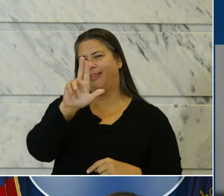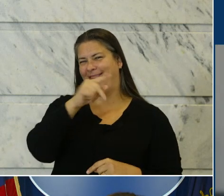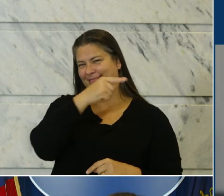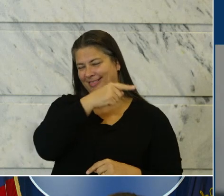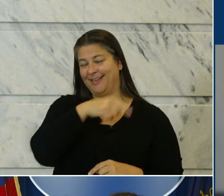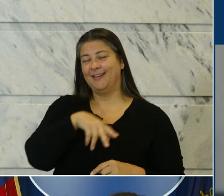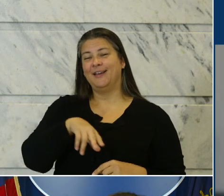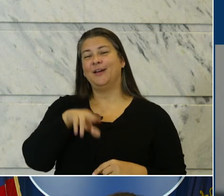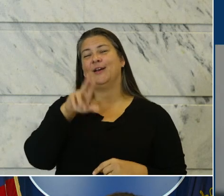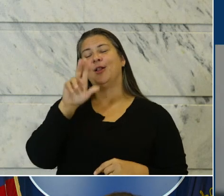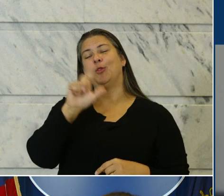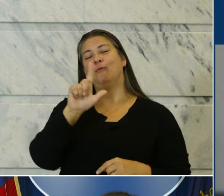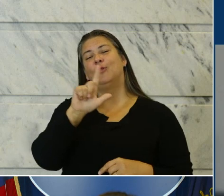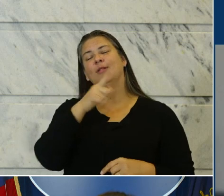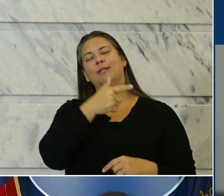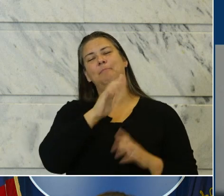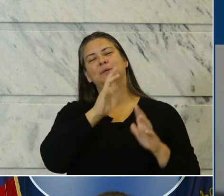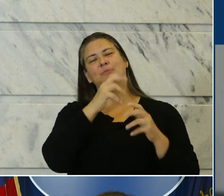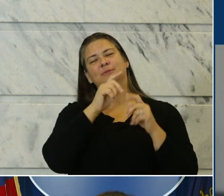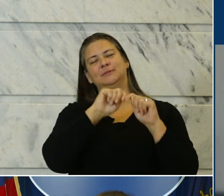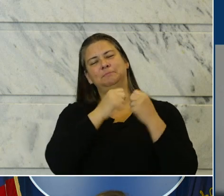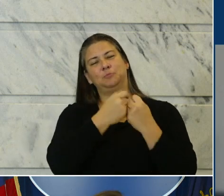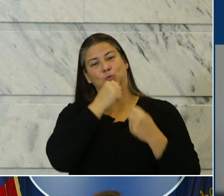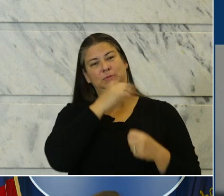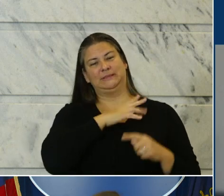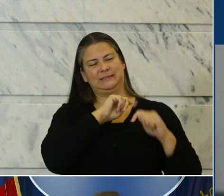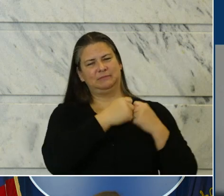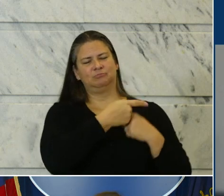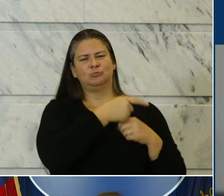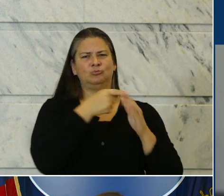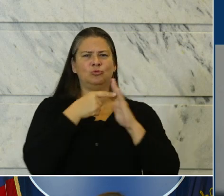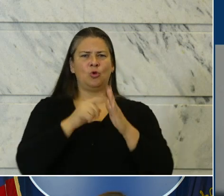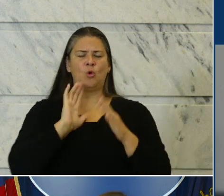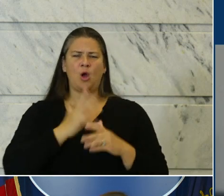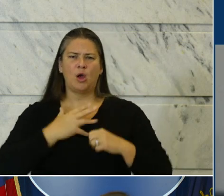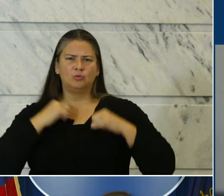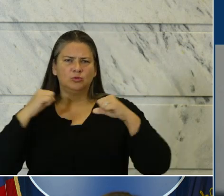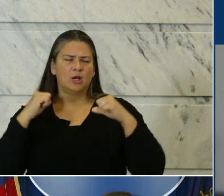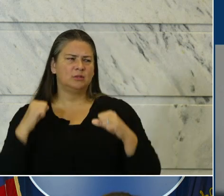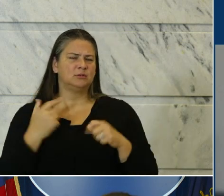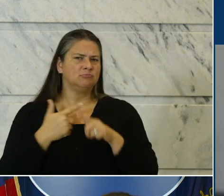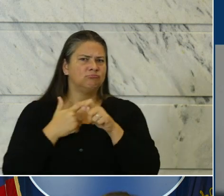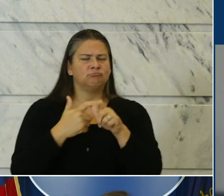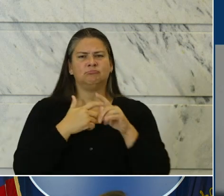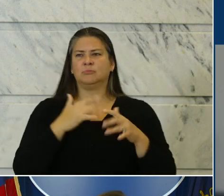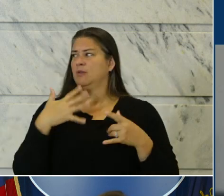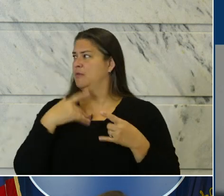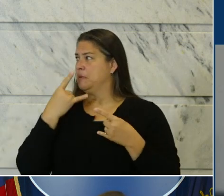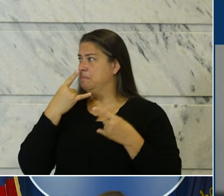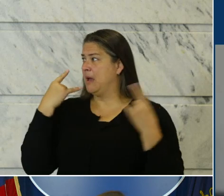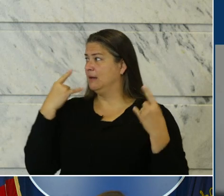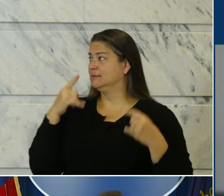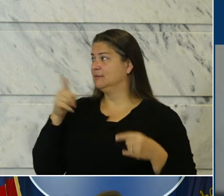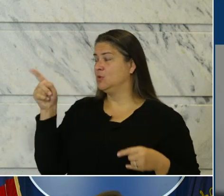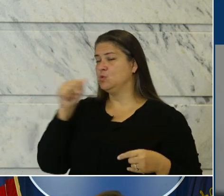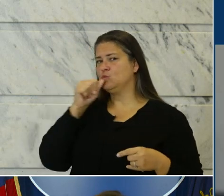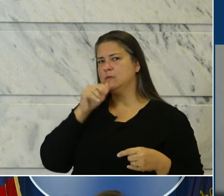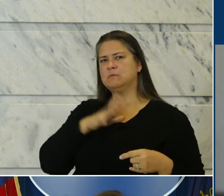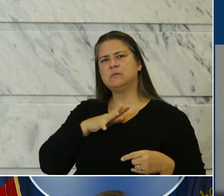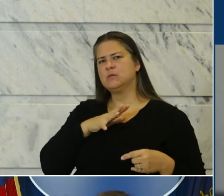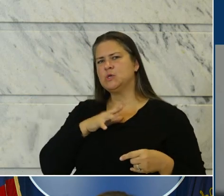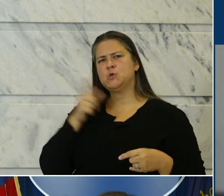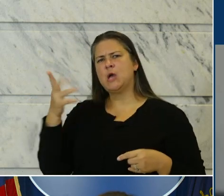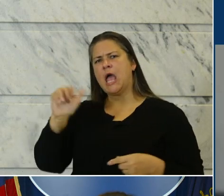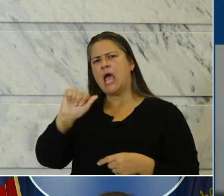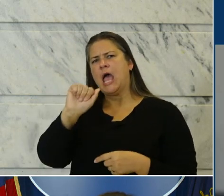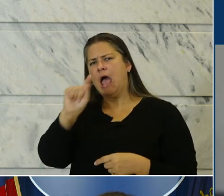team is trying to set a good example for all of us with their conditioning, and you can see that they're all masked. And I know that these women are far better